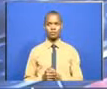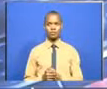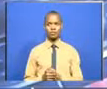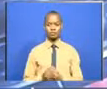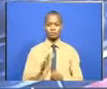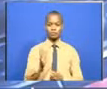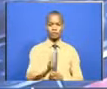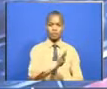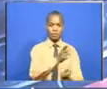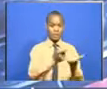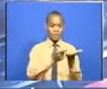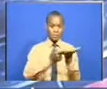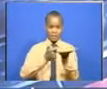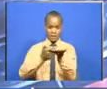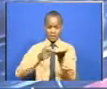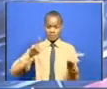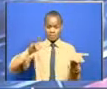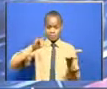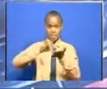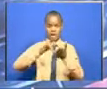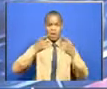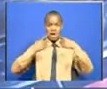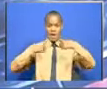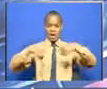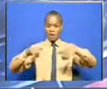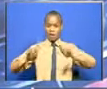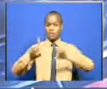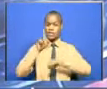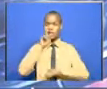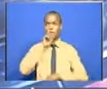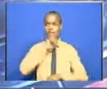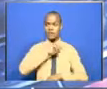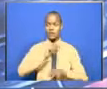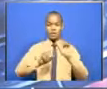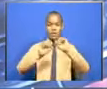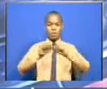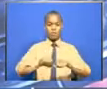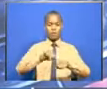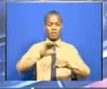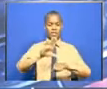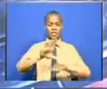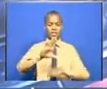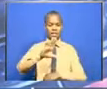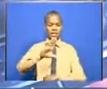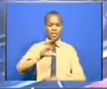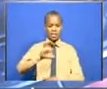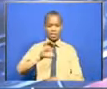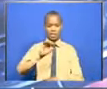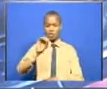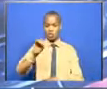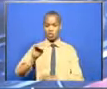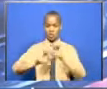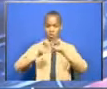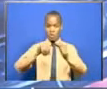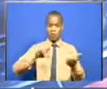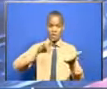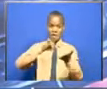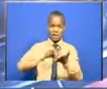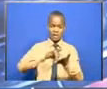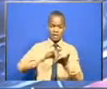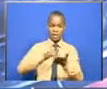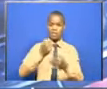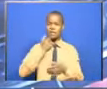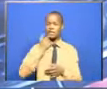Elsewhere, British Airways has announced it is replacing its chief executive, Alex Cruz, as the airline navigates the